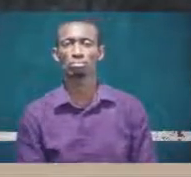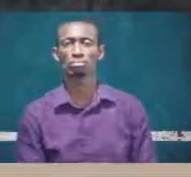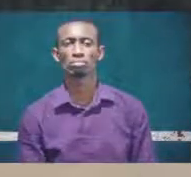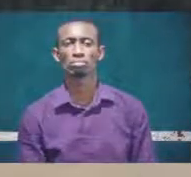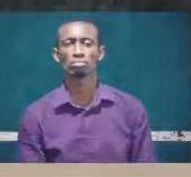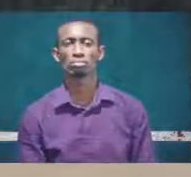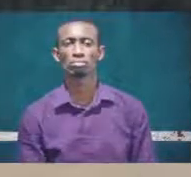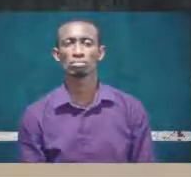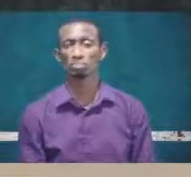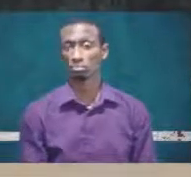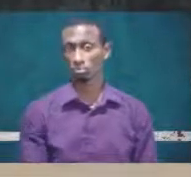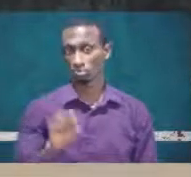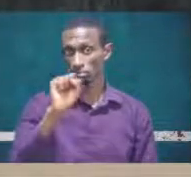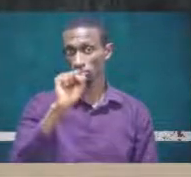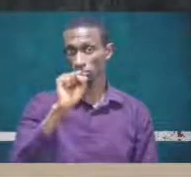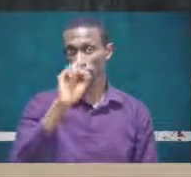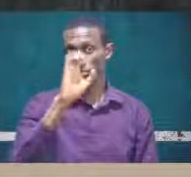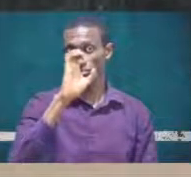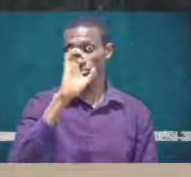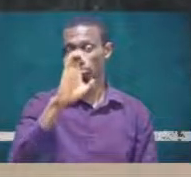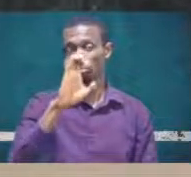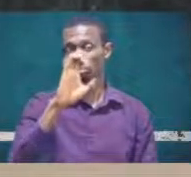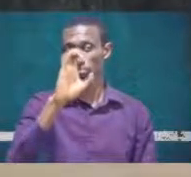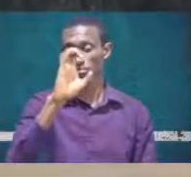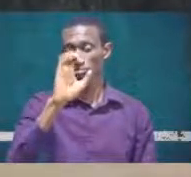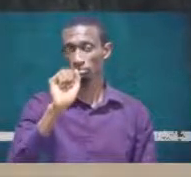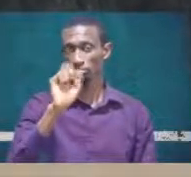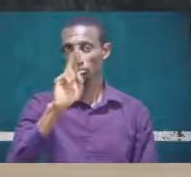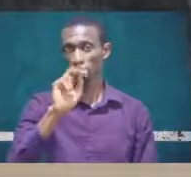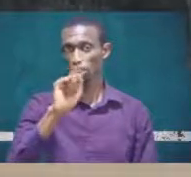is something that is limited in supply.